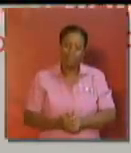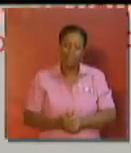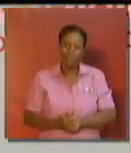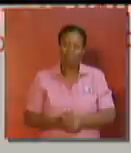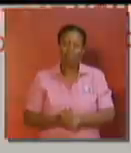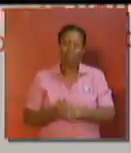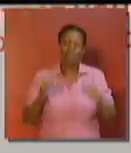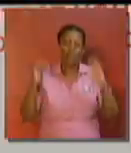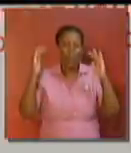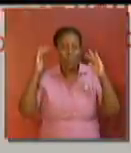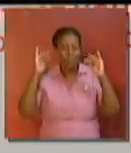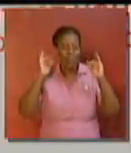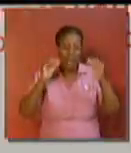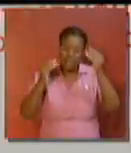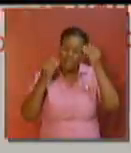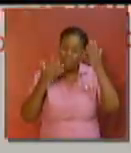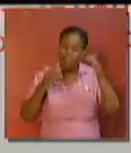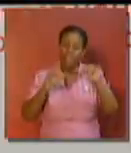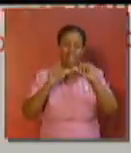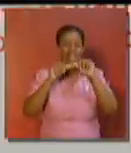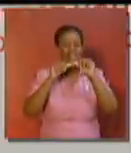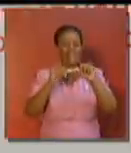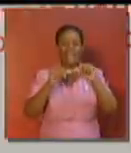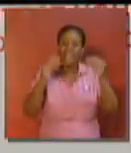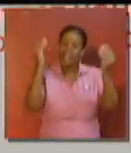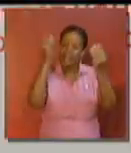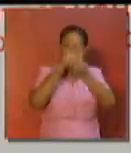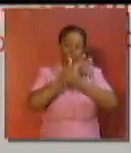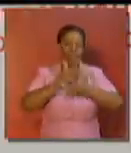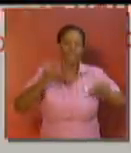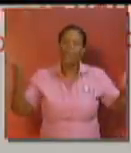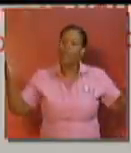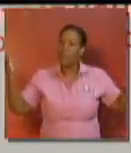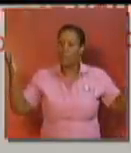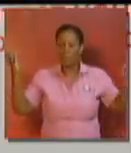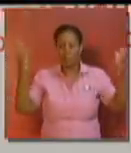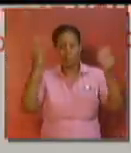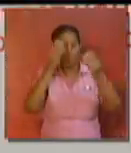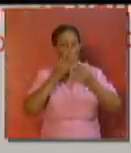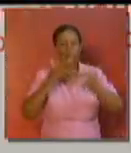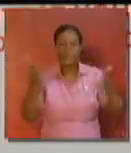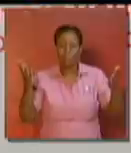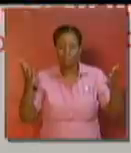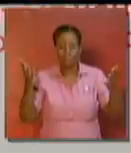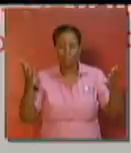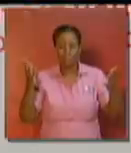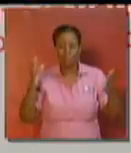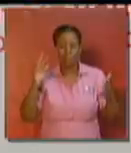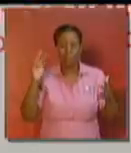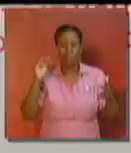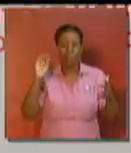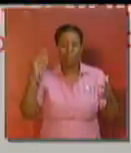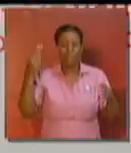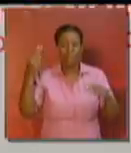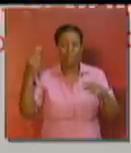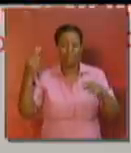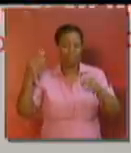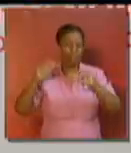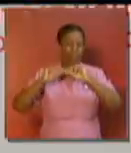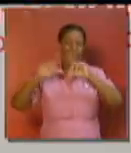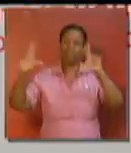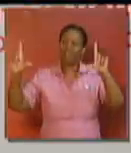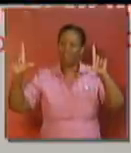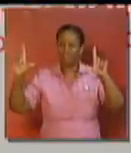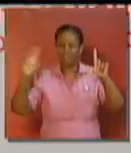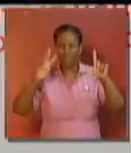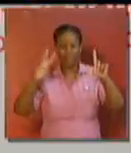circulate, continues to be shared, and the information is available on the Ministry of Health's website. So you can always look at that, download it, print it, stick